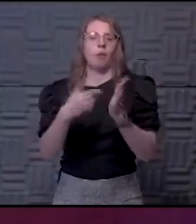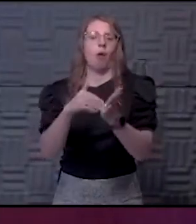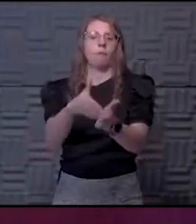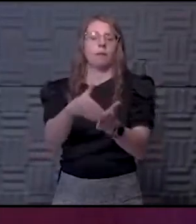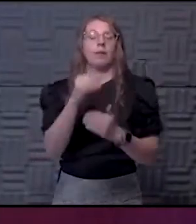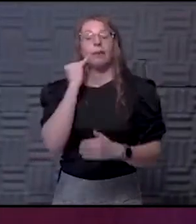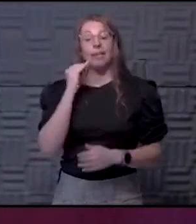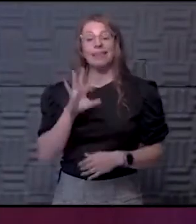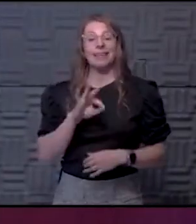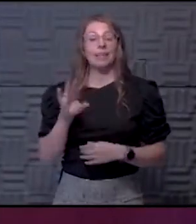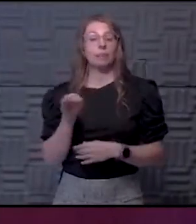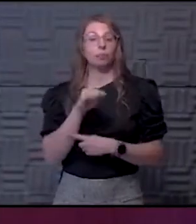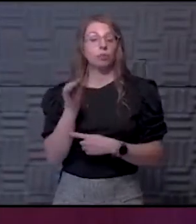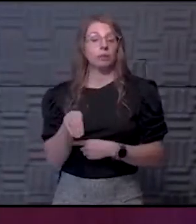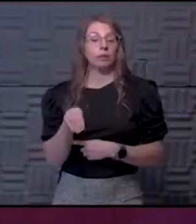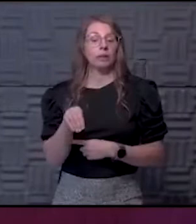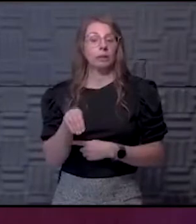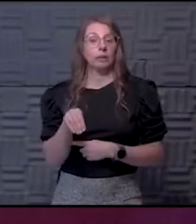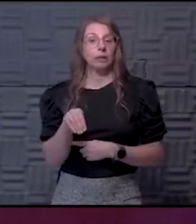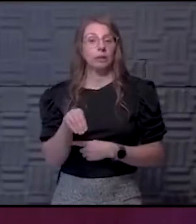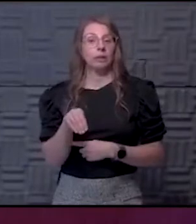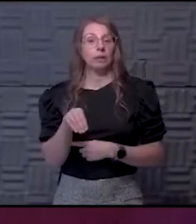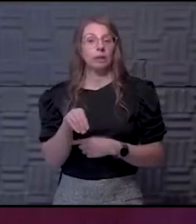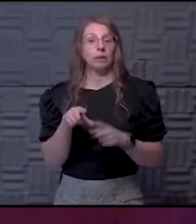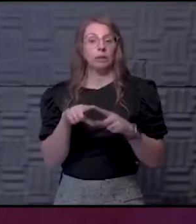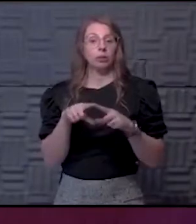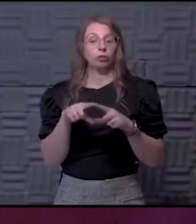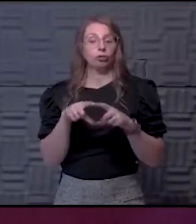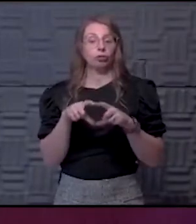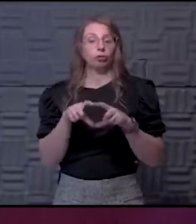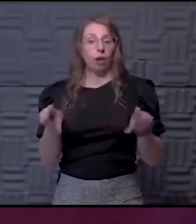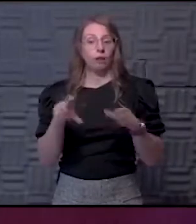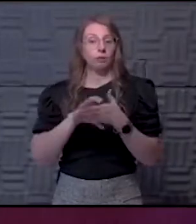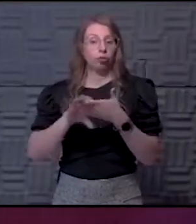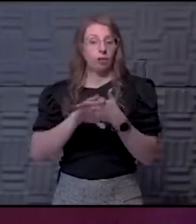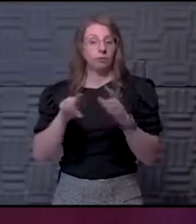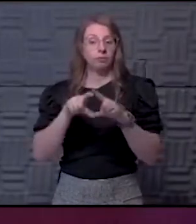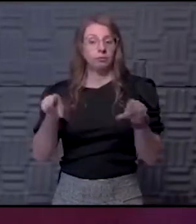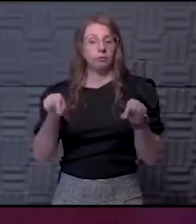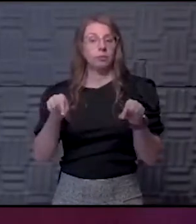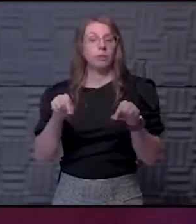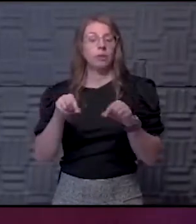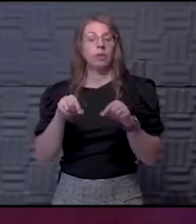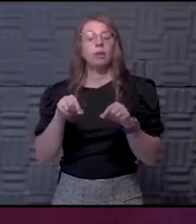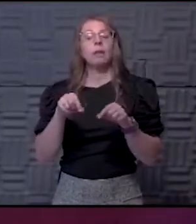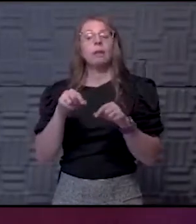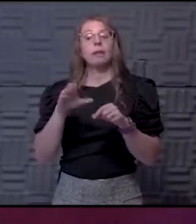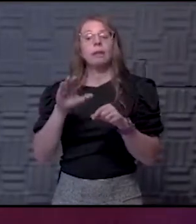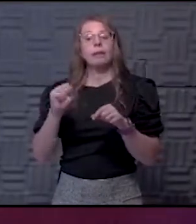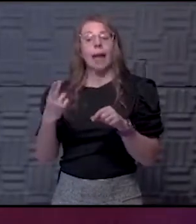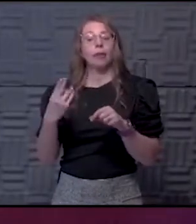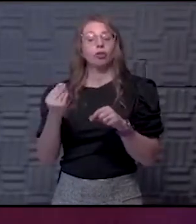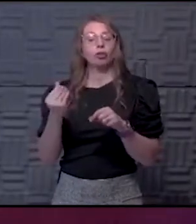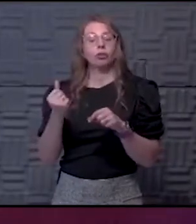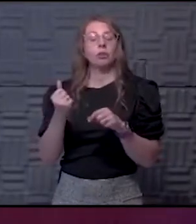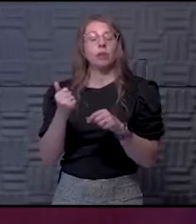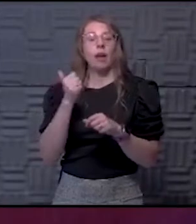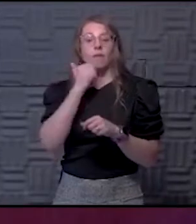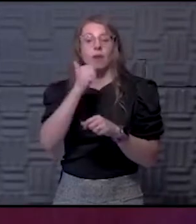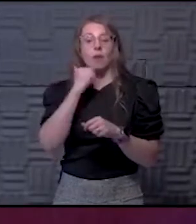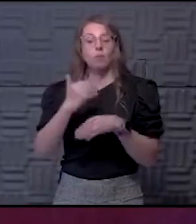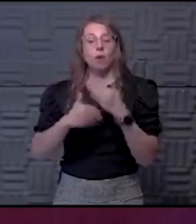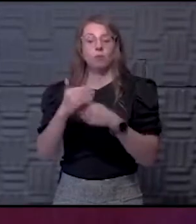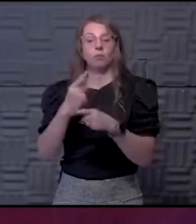If 99% of the checks that are cashed each day in the United States were processed correctly, meaning